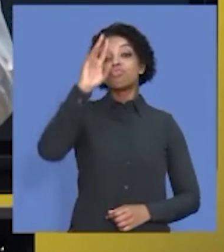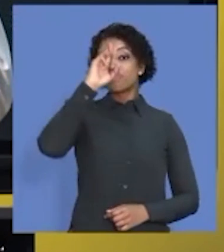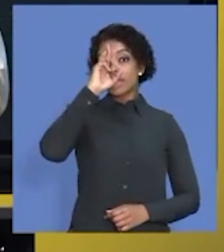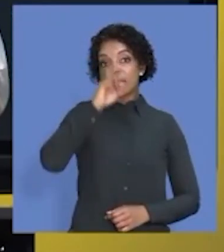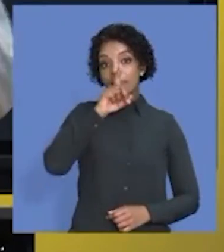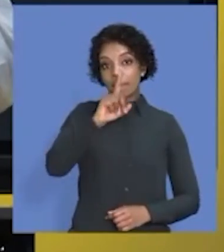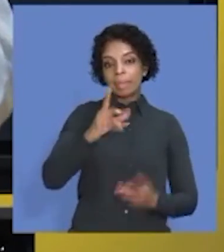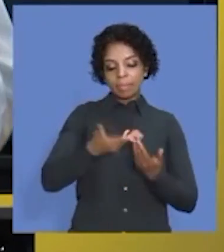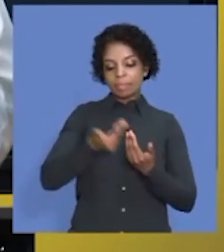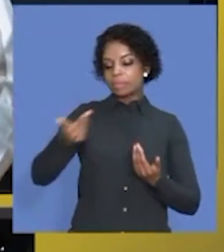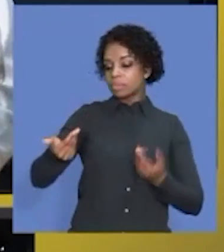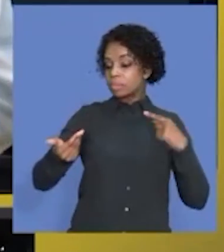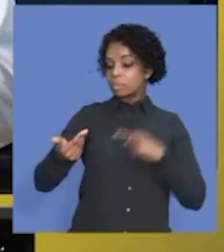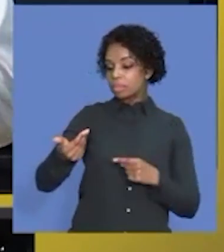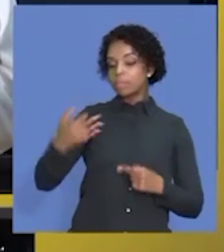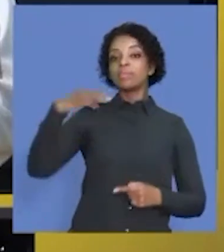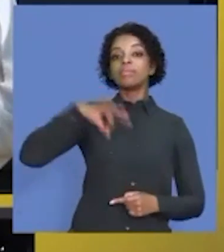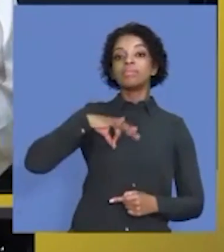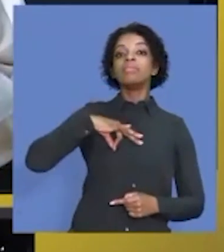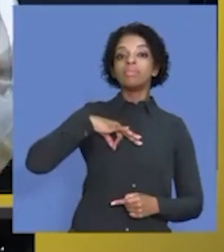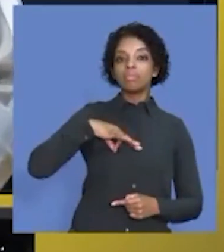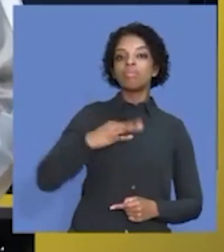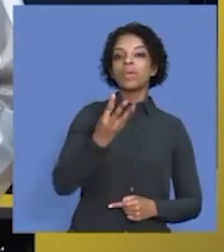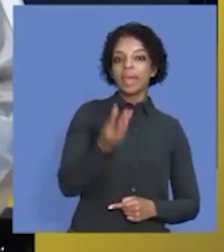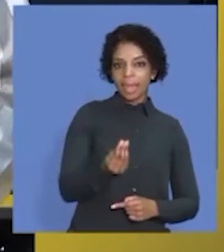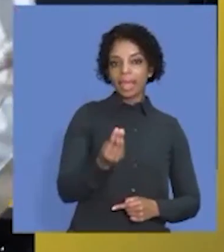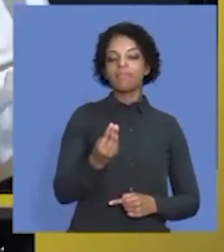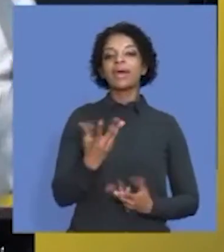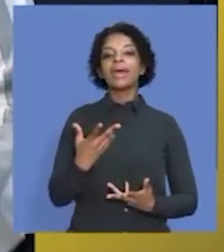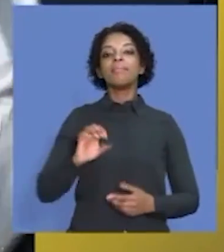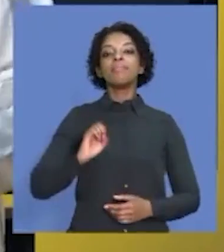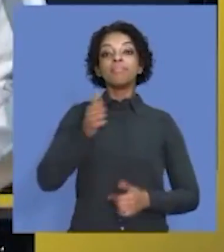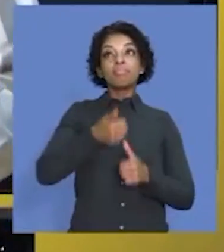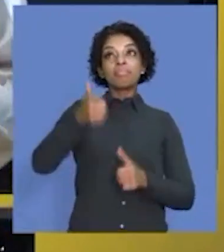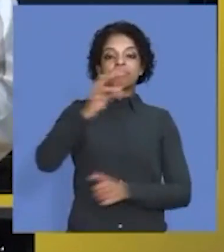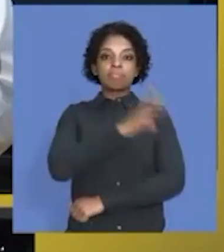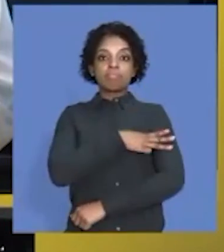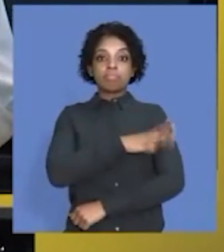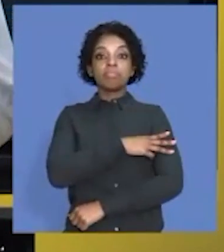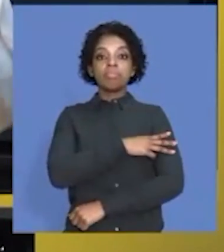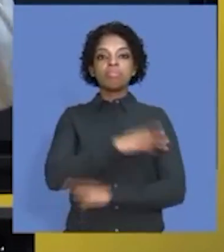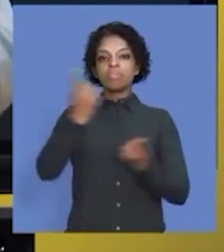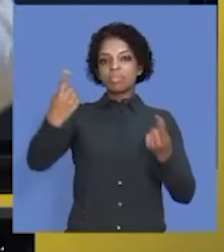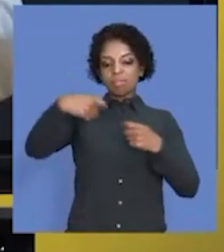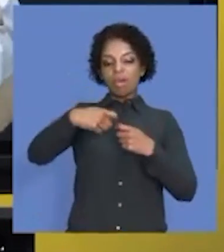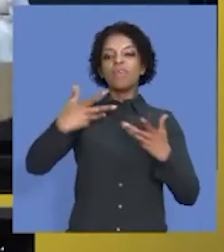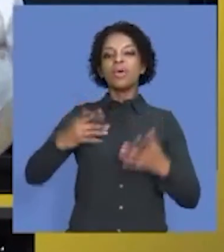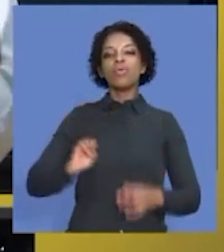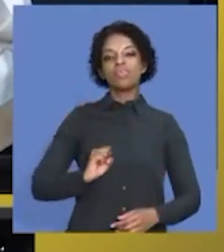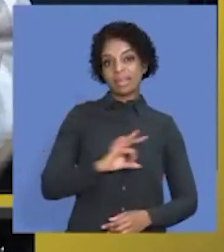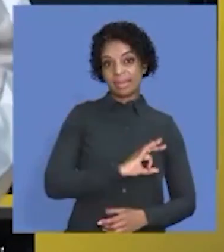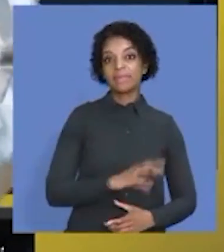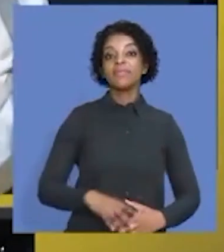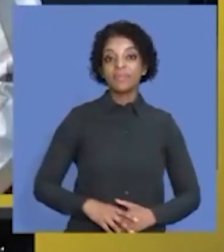the salaries, it's very often you get employers contributing on behalf of our employees, which is also